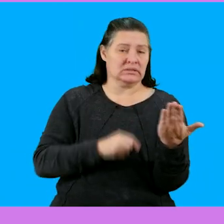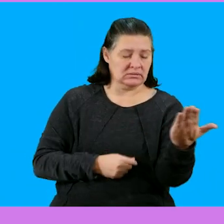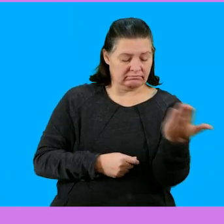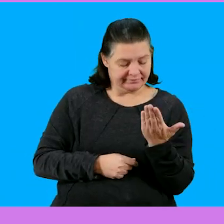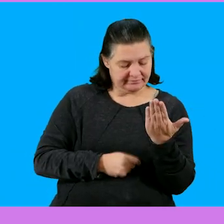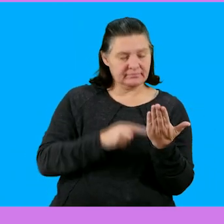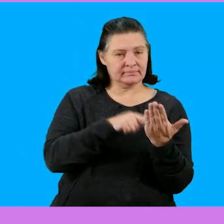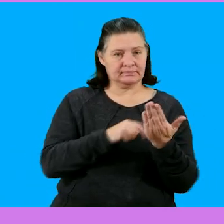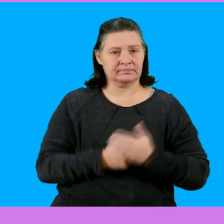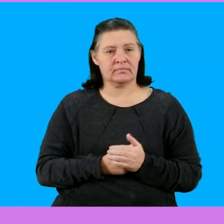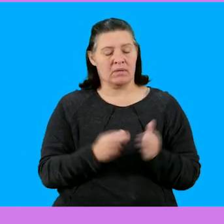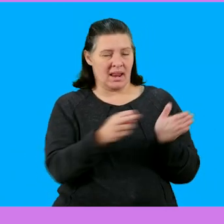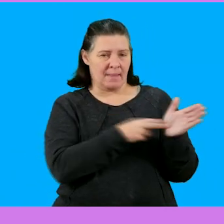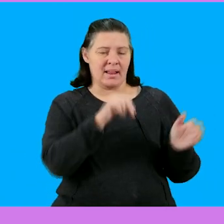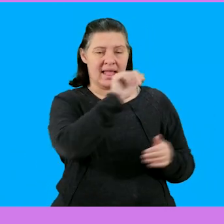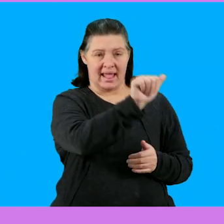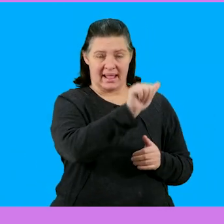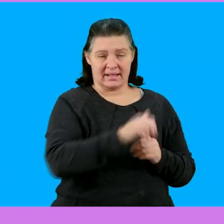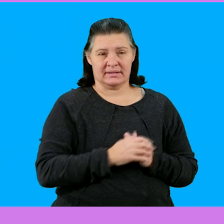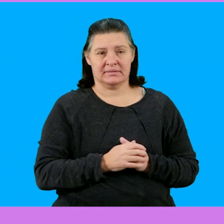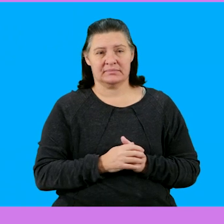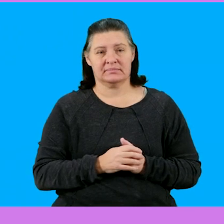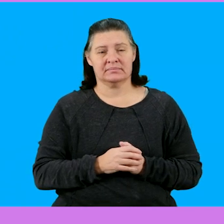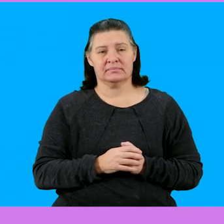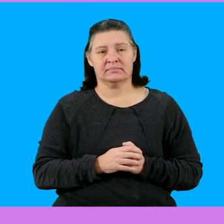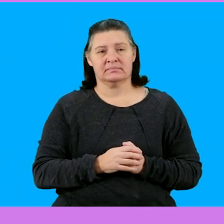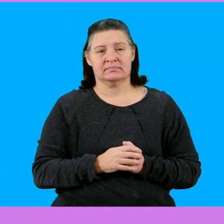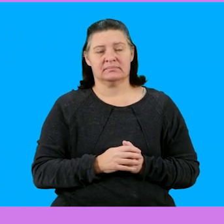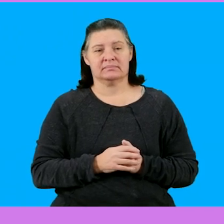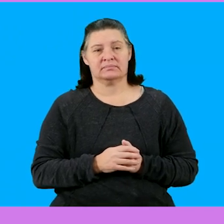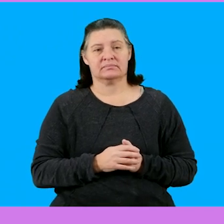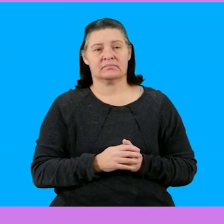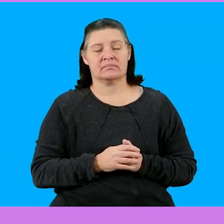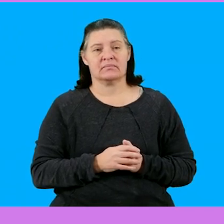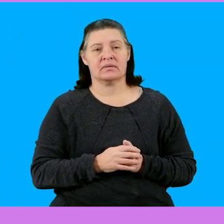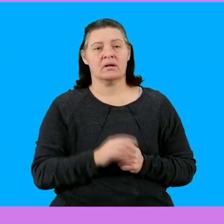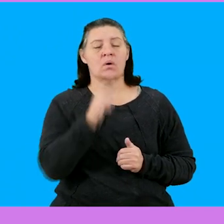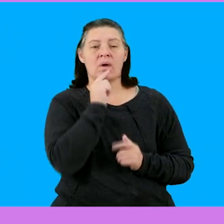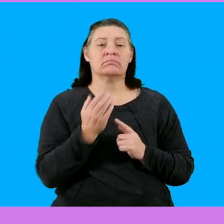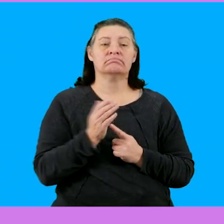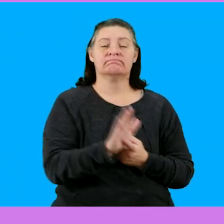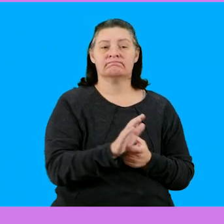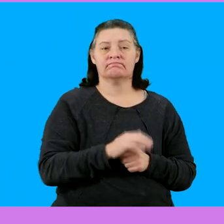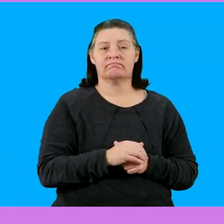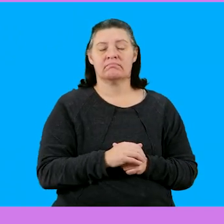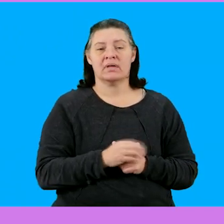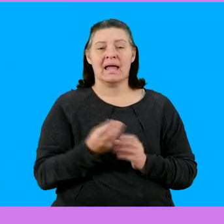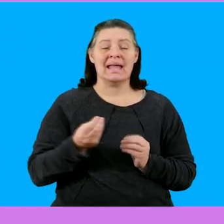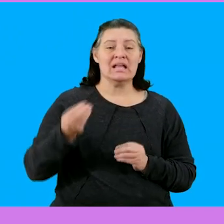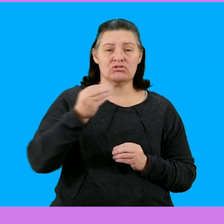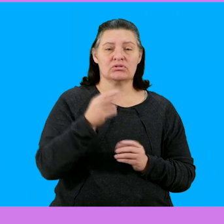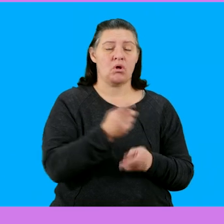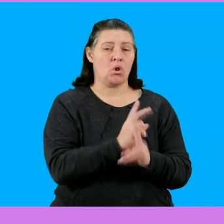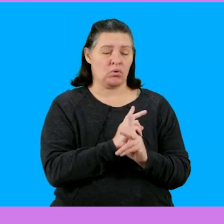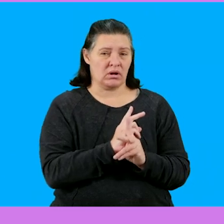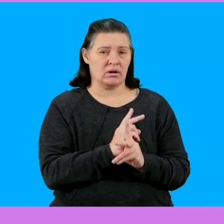So label that as A. Right, we know that A represents Institution A. Here we are indicating that the interest of the